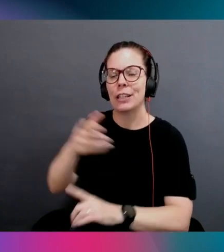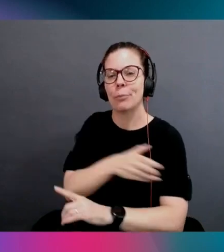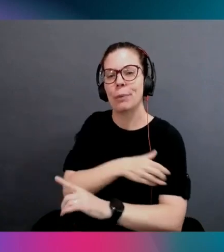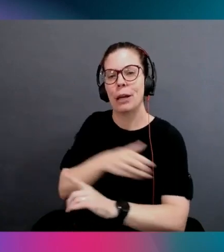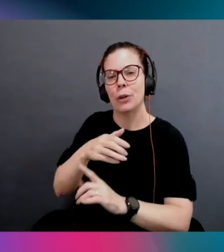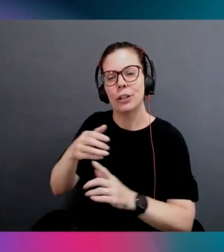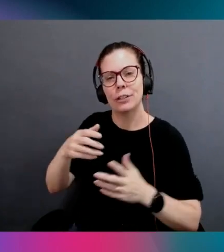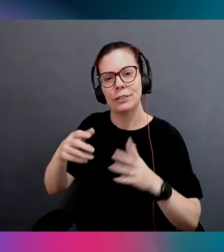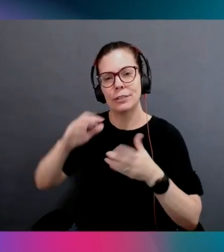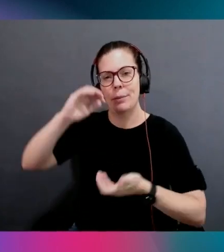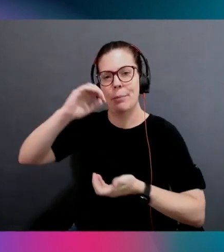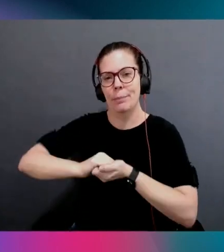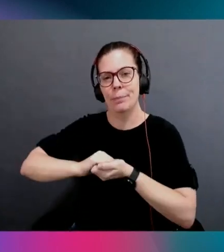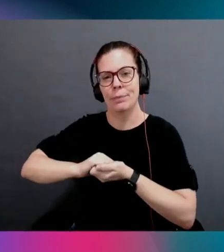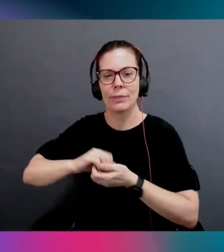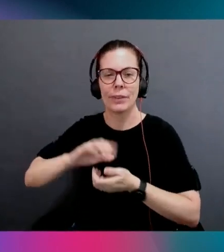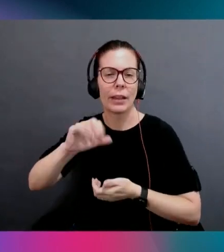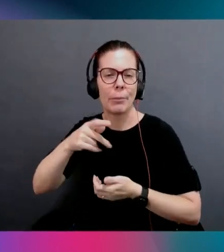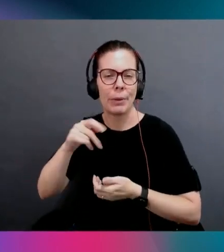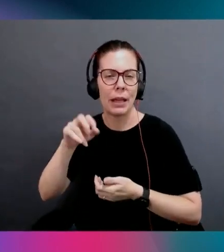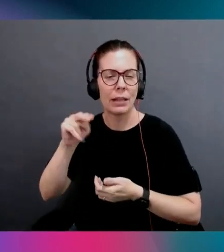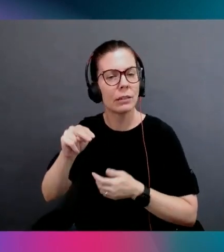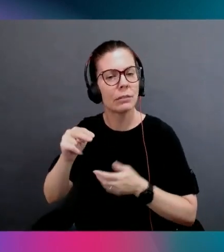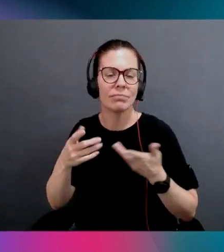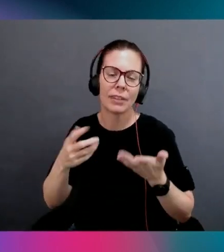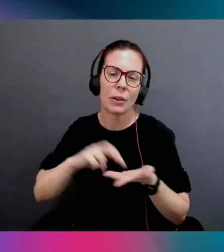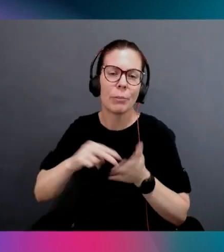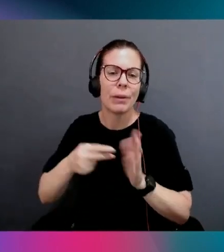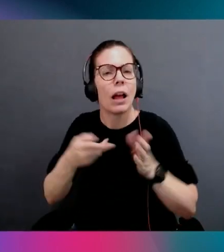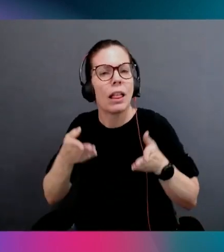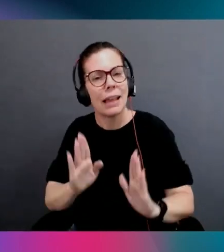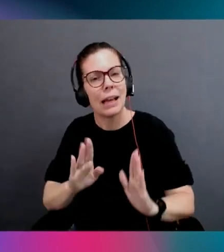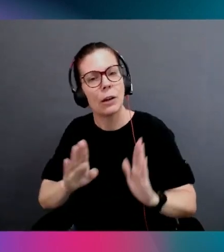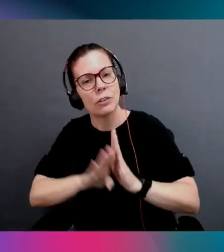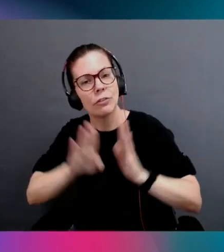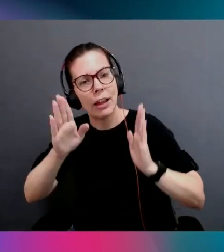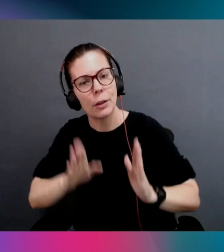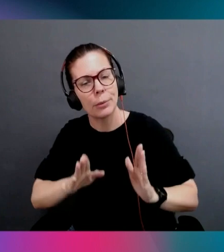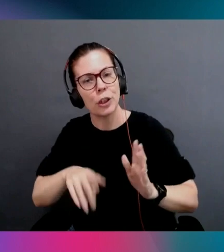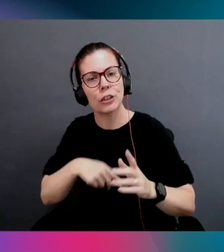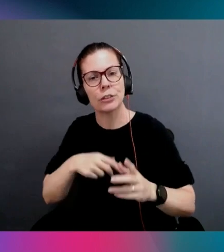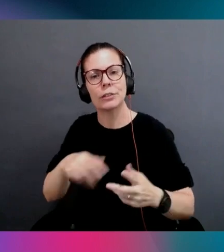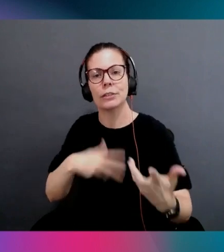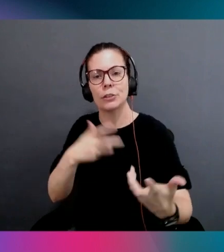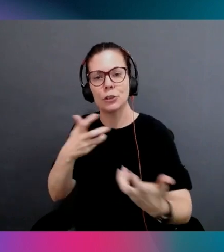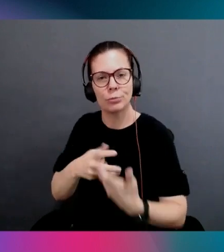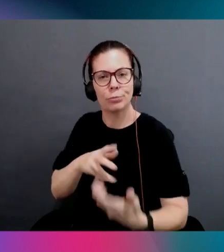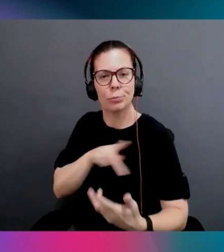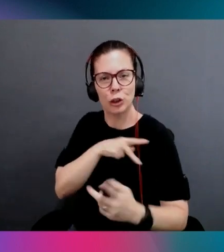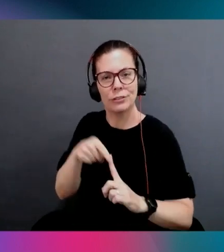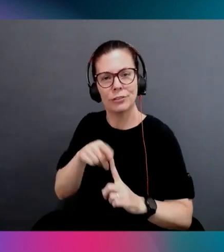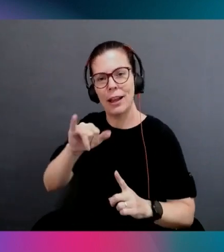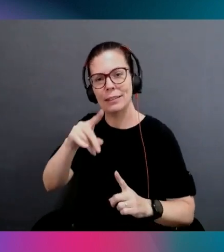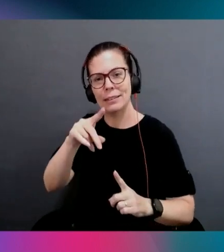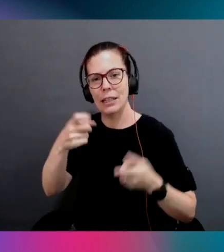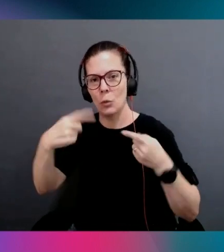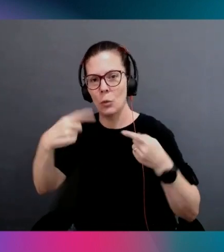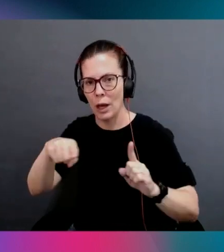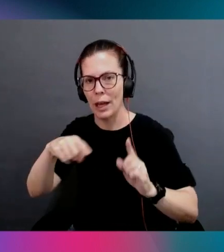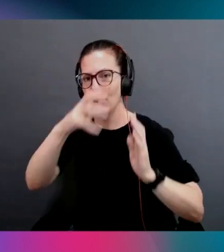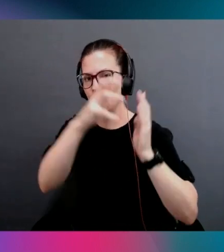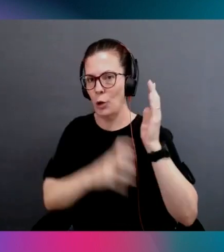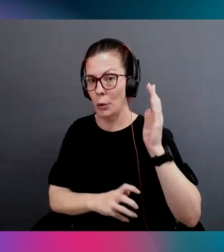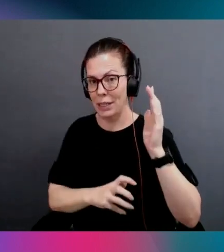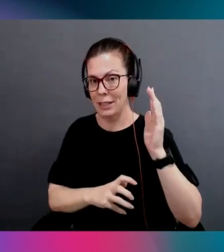companion. Essentially, it allows developers to get personalized code recommendations in their IDE as they're writing their code. Wow, that